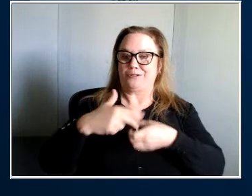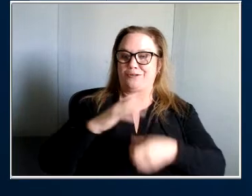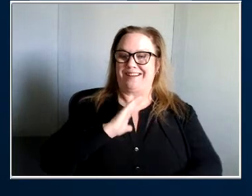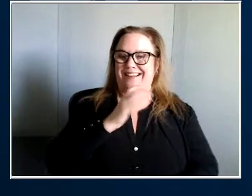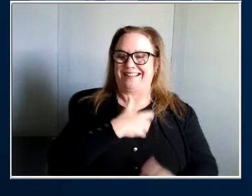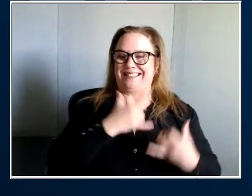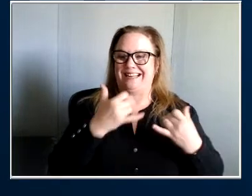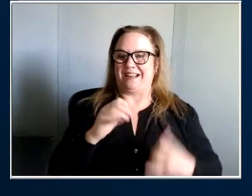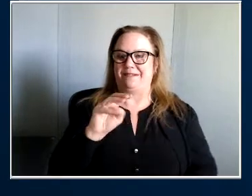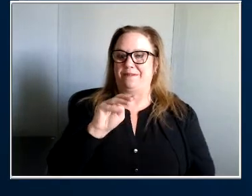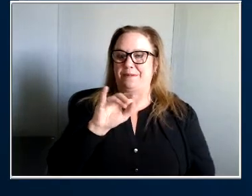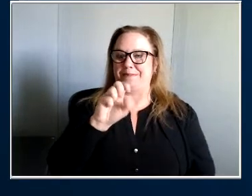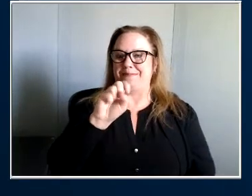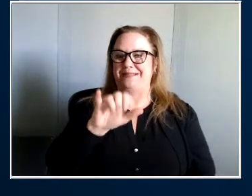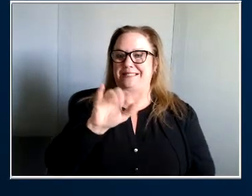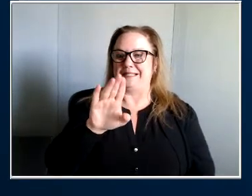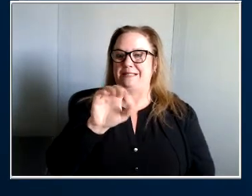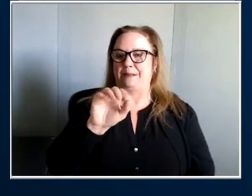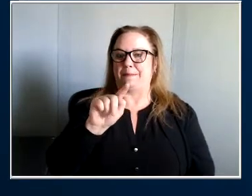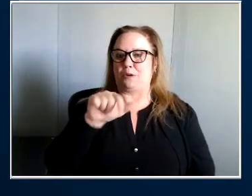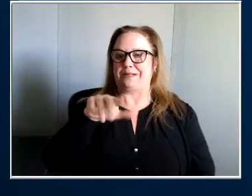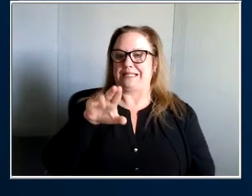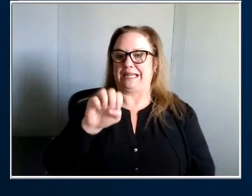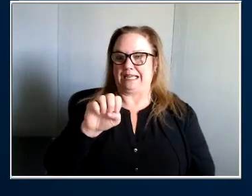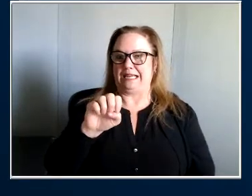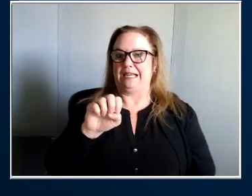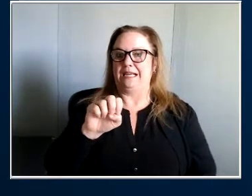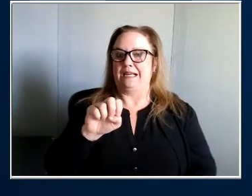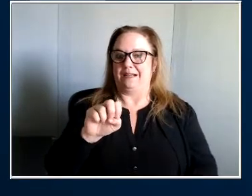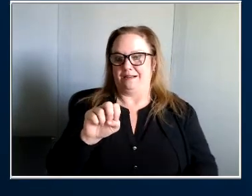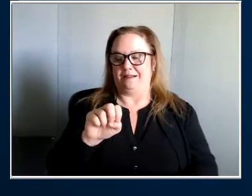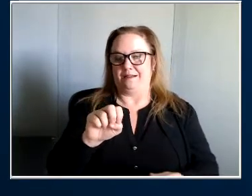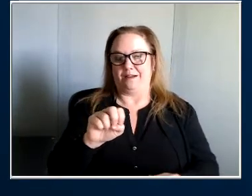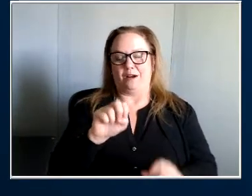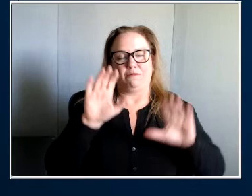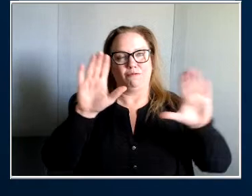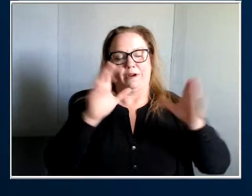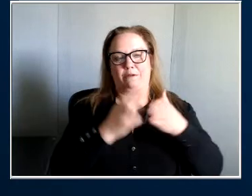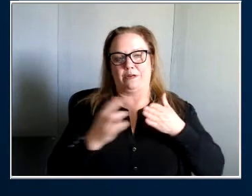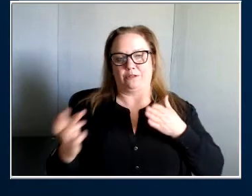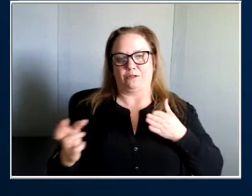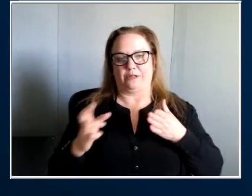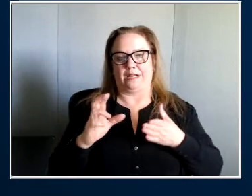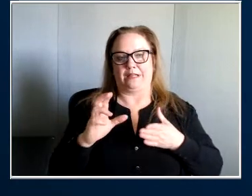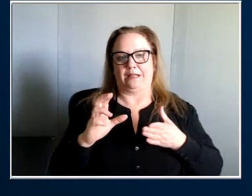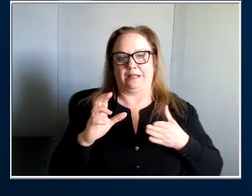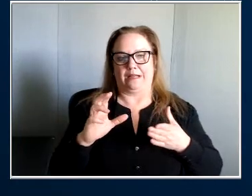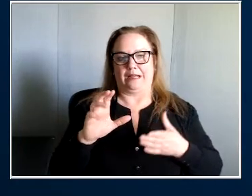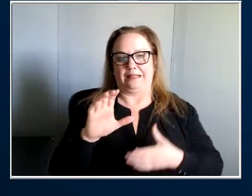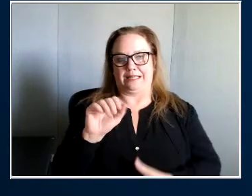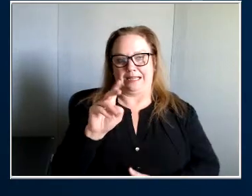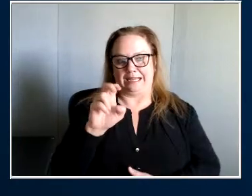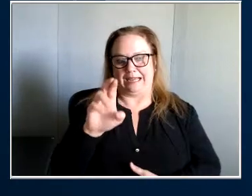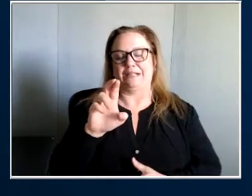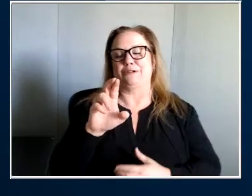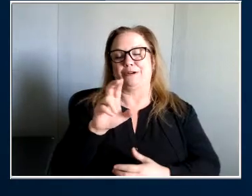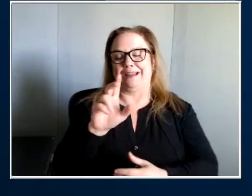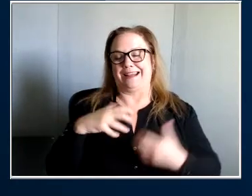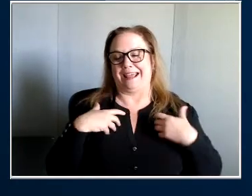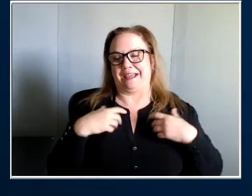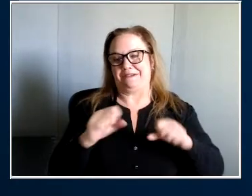Missy's Boutique, another great resource for patients here at the cancer program, or at the health and at the health system. Good morning,